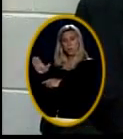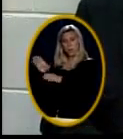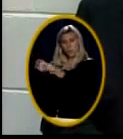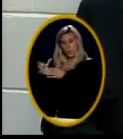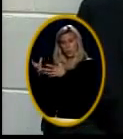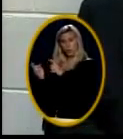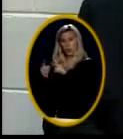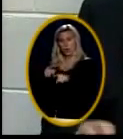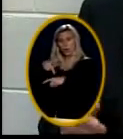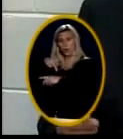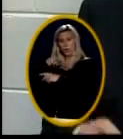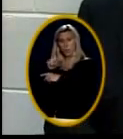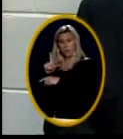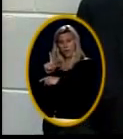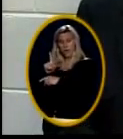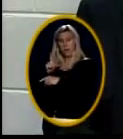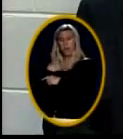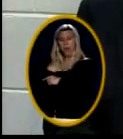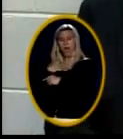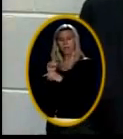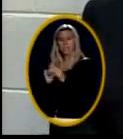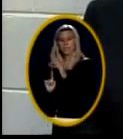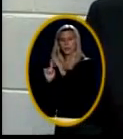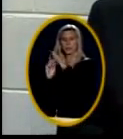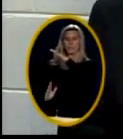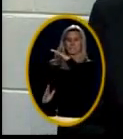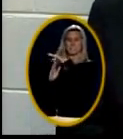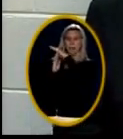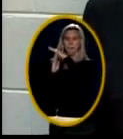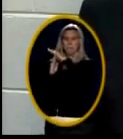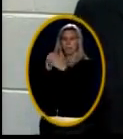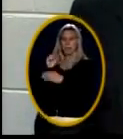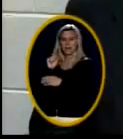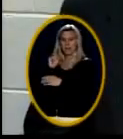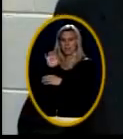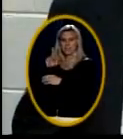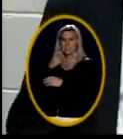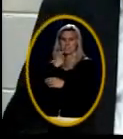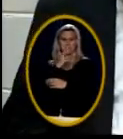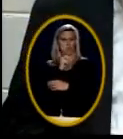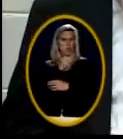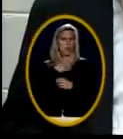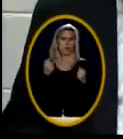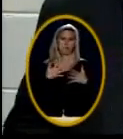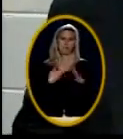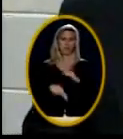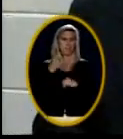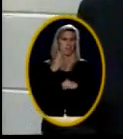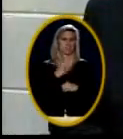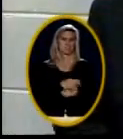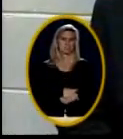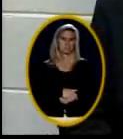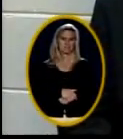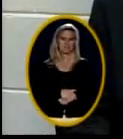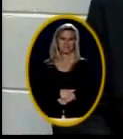like to go to the pad, I'll take you to the top of the stack. And John said, no, I'm afraid of heights.